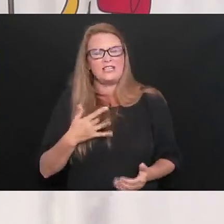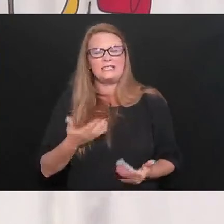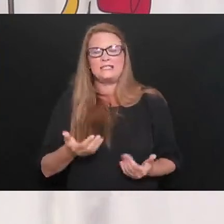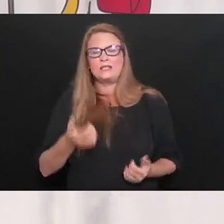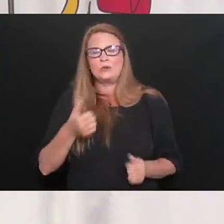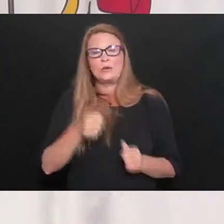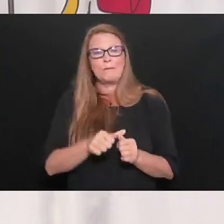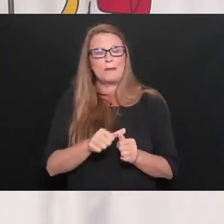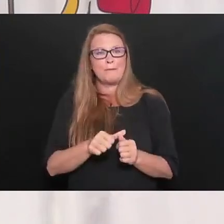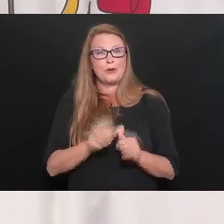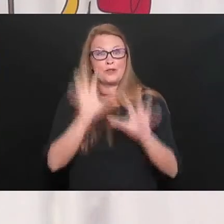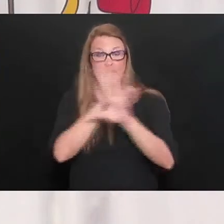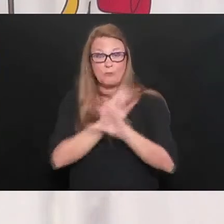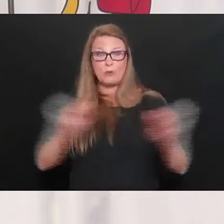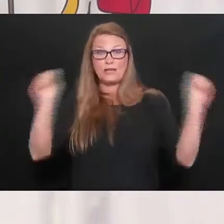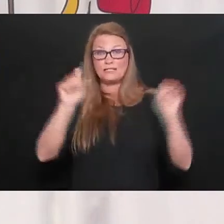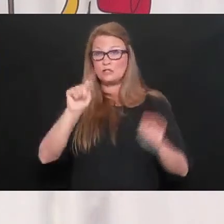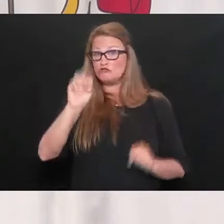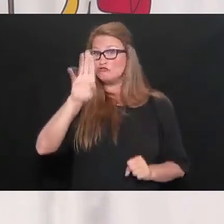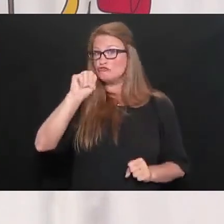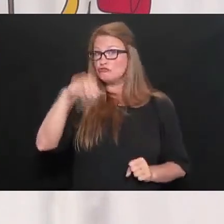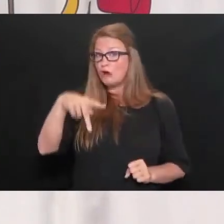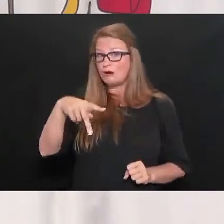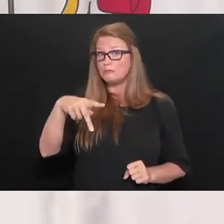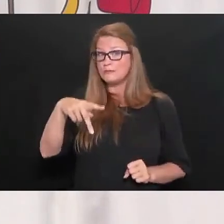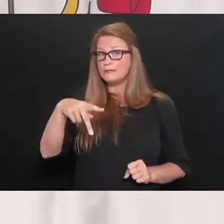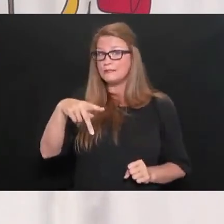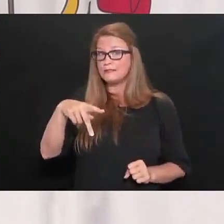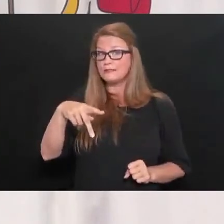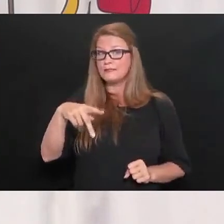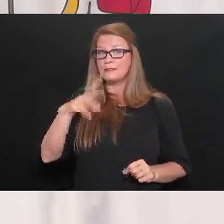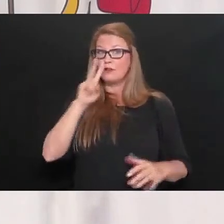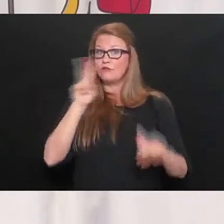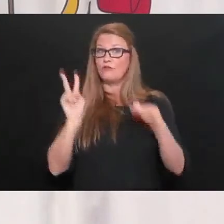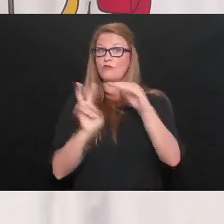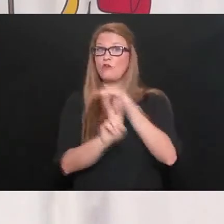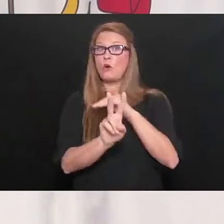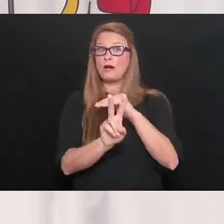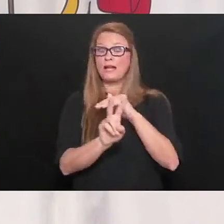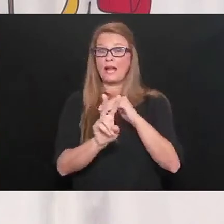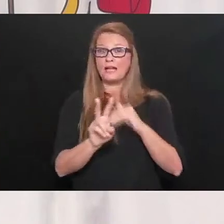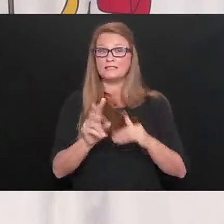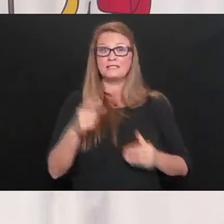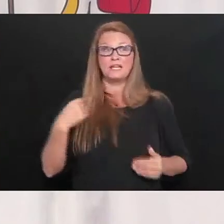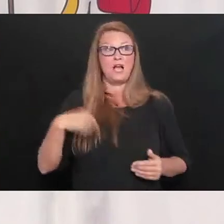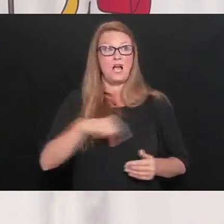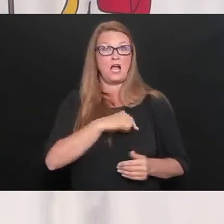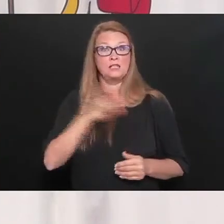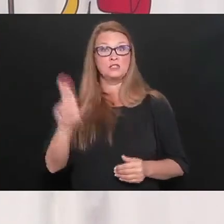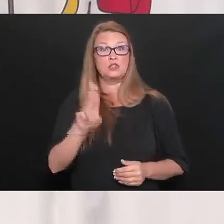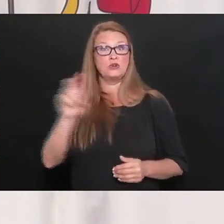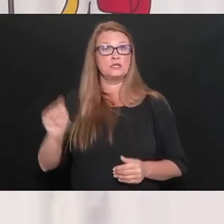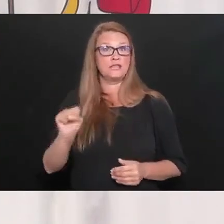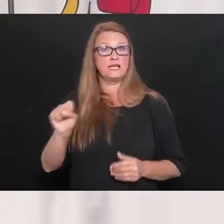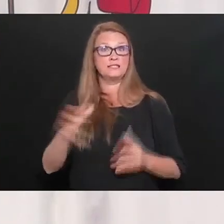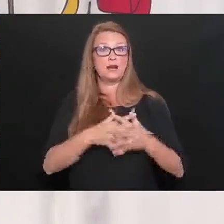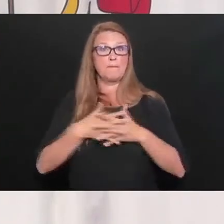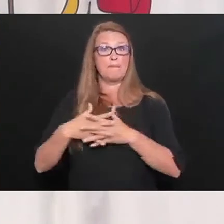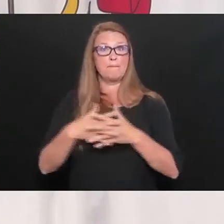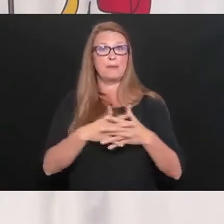our president at the time, President Trump, saying the forecasts were for us in the United States of America to